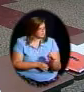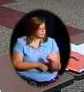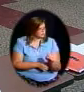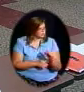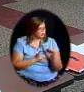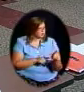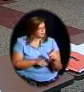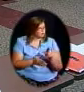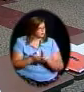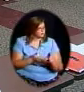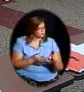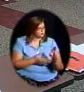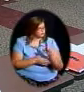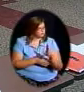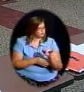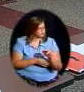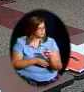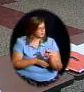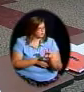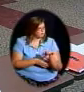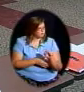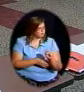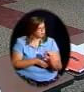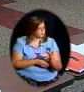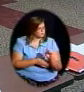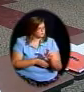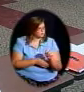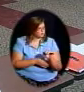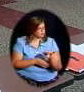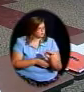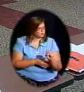of Wisconsin and are also all-state players.